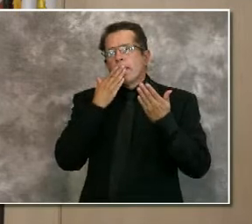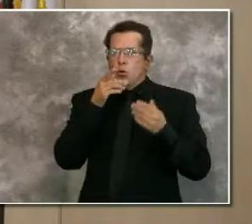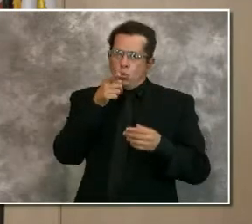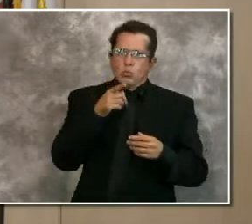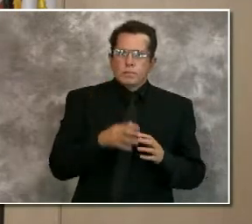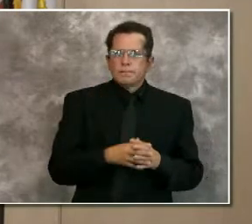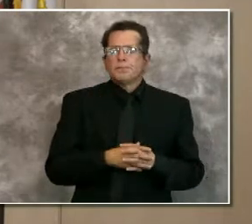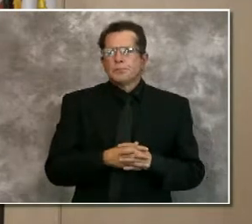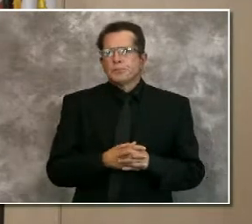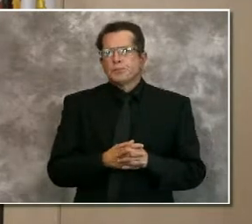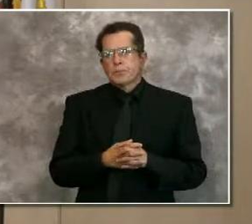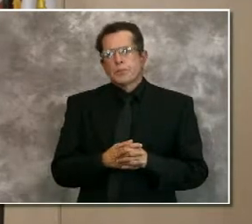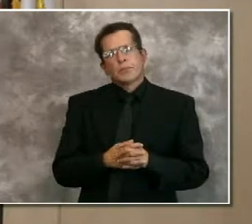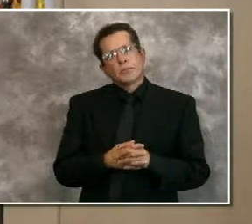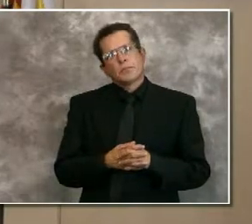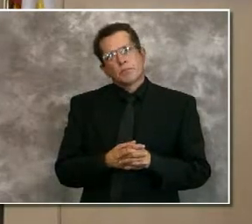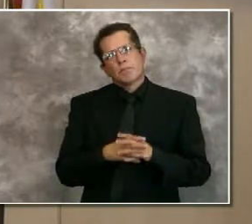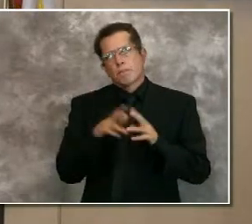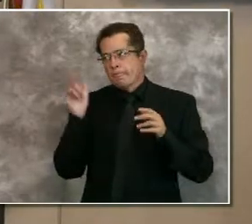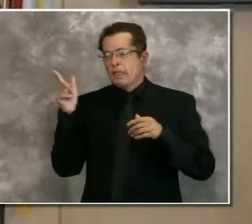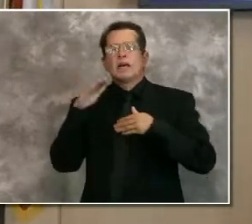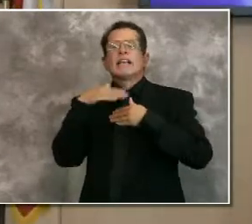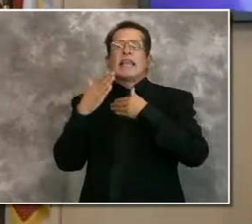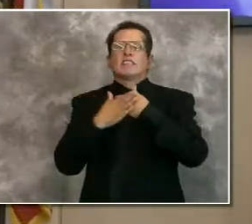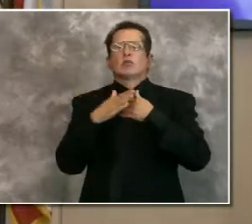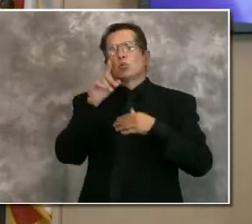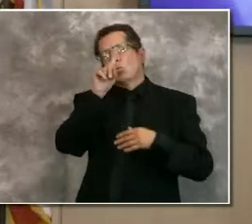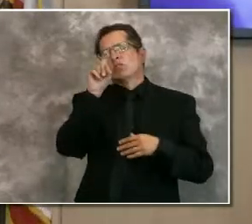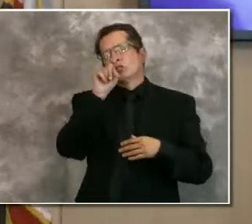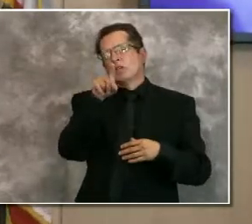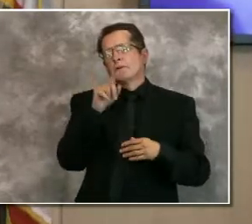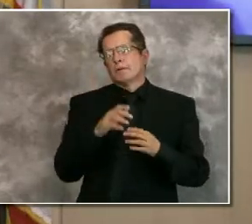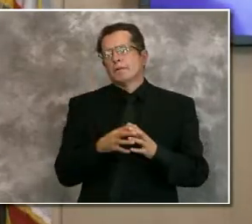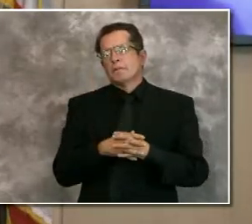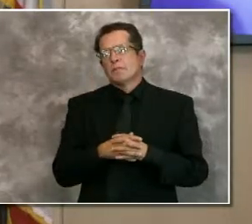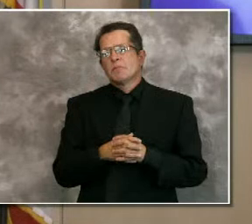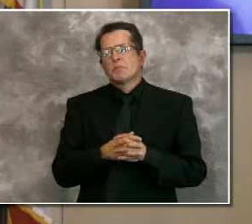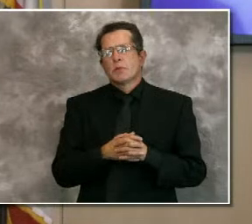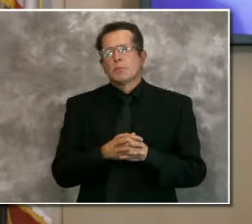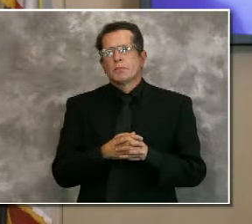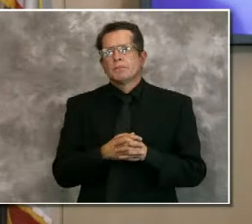Thanks. Okay, let's go to the next question.